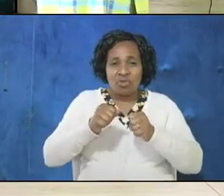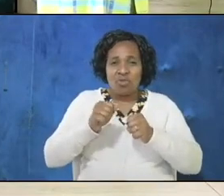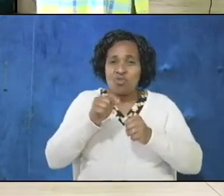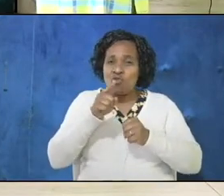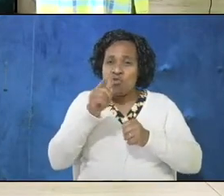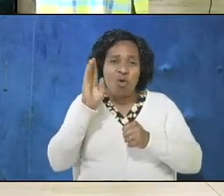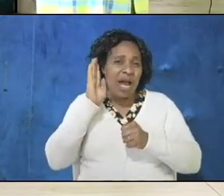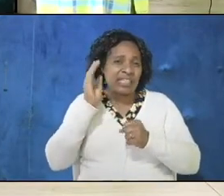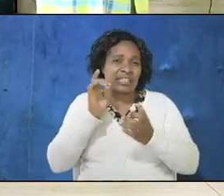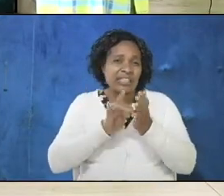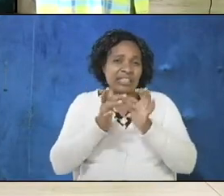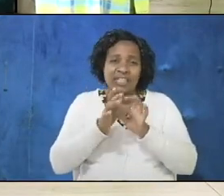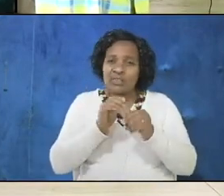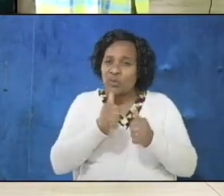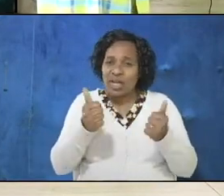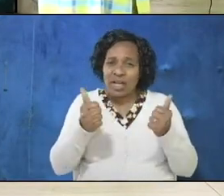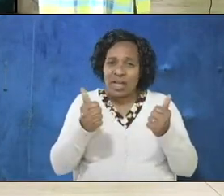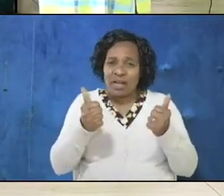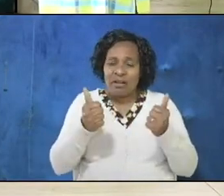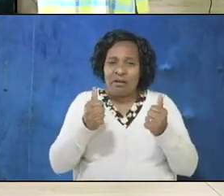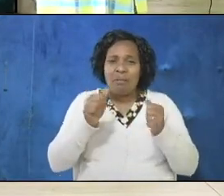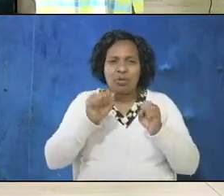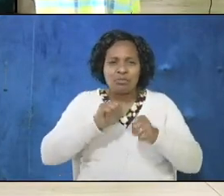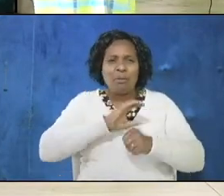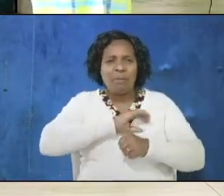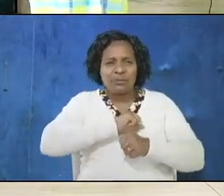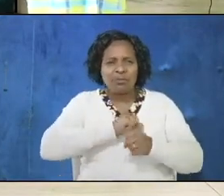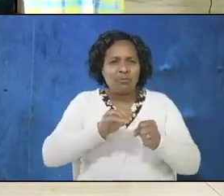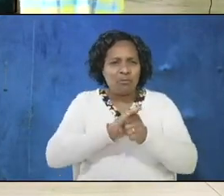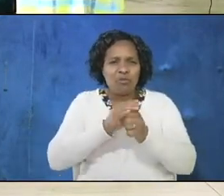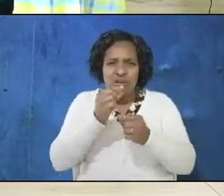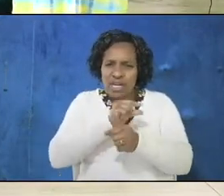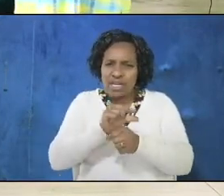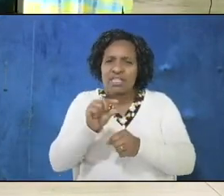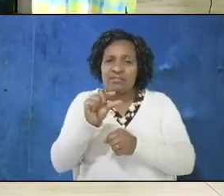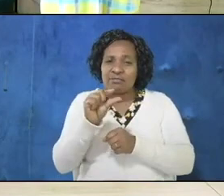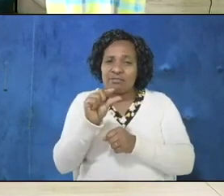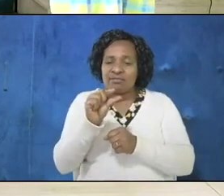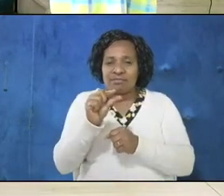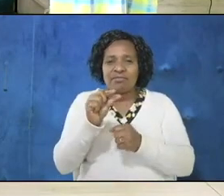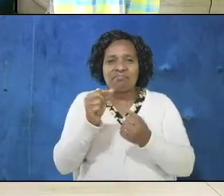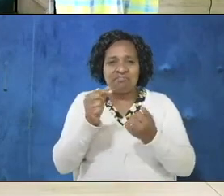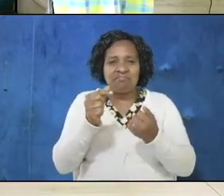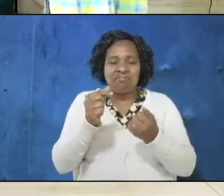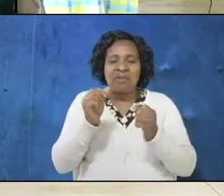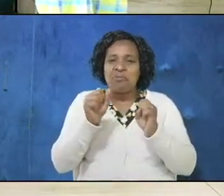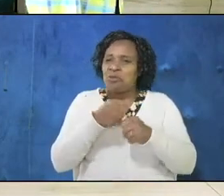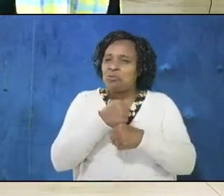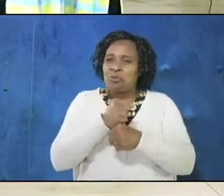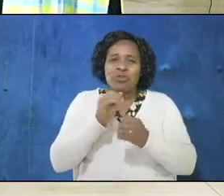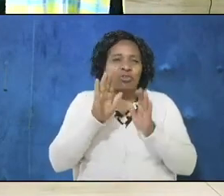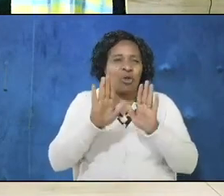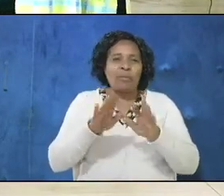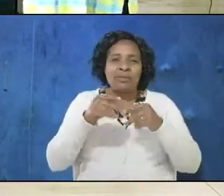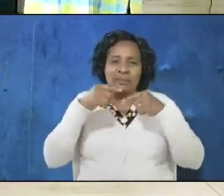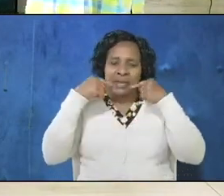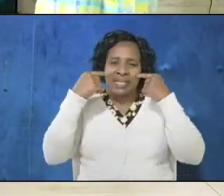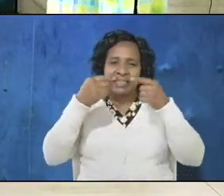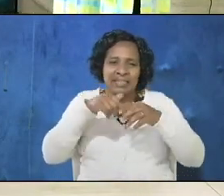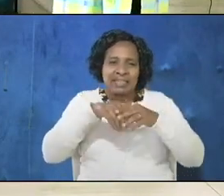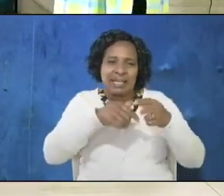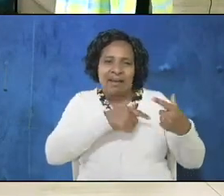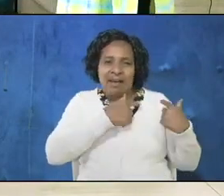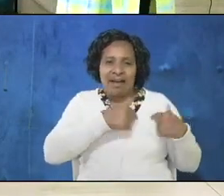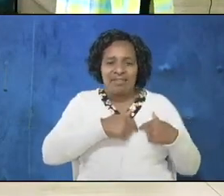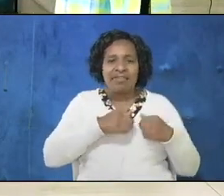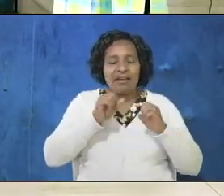you heard of Jesus? Isn't He just merciful and full of grace? I can't help smiling and being happy in my heart.